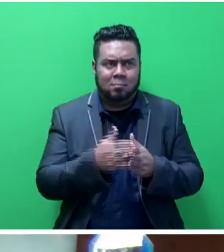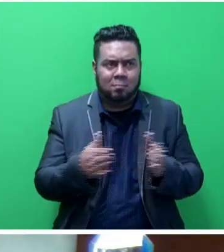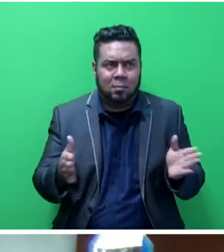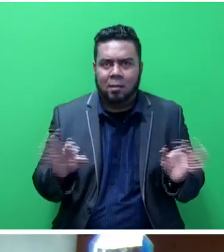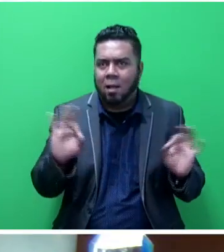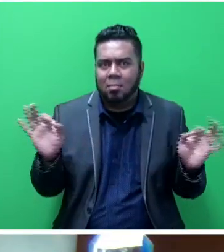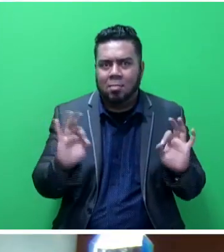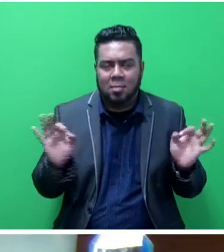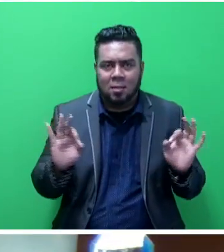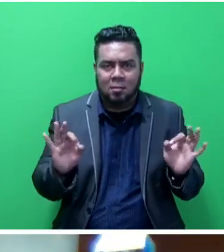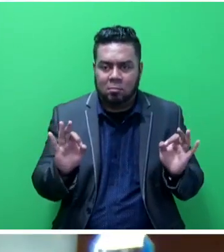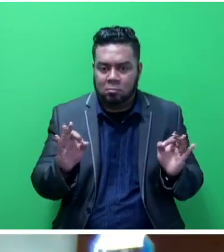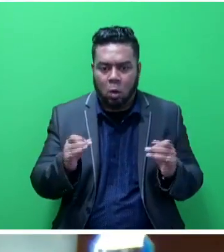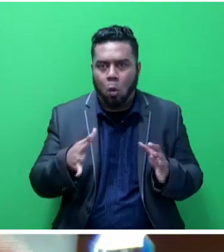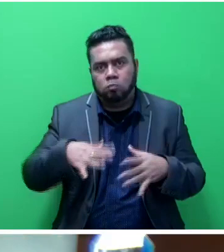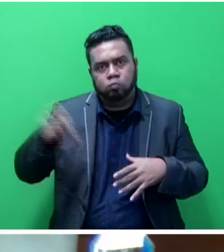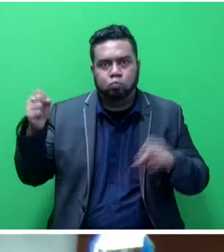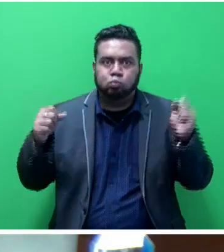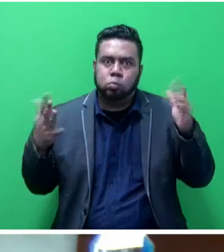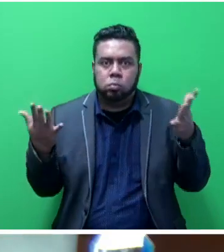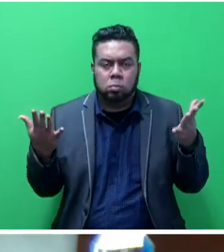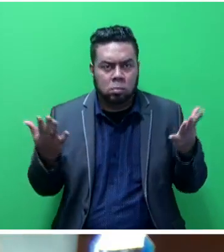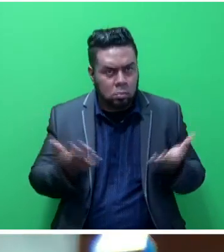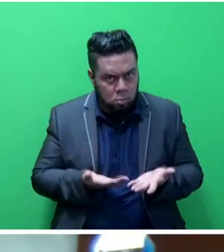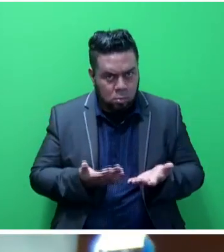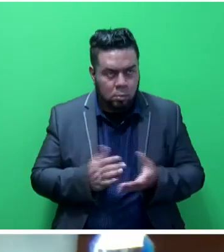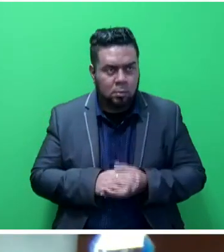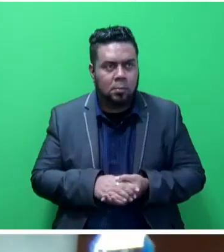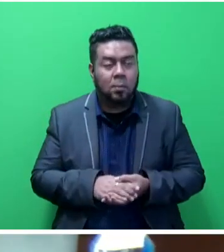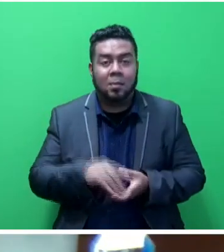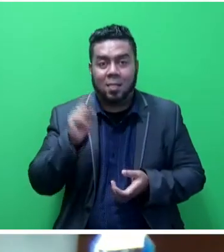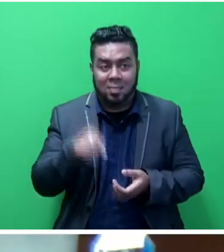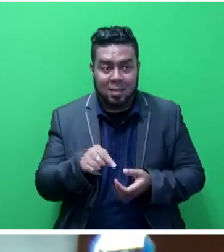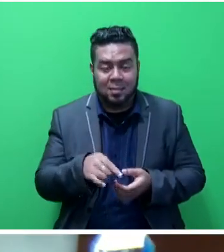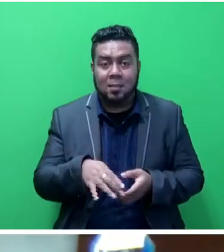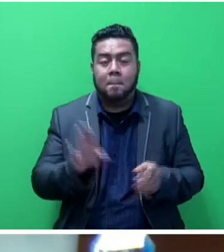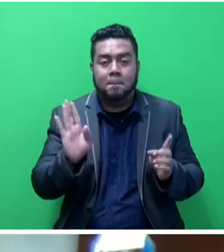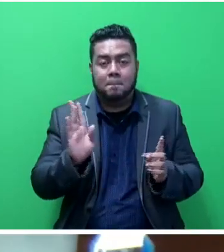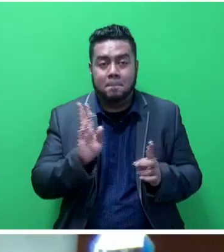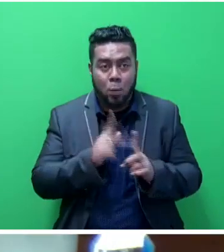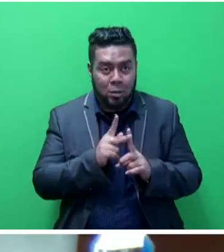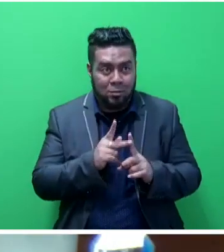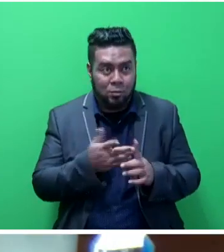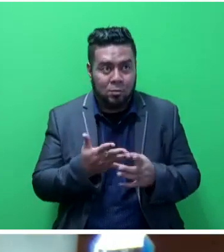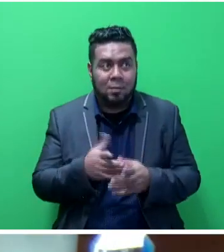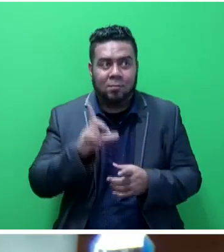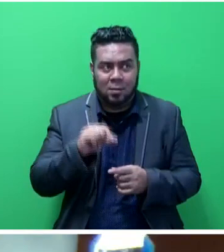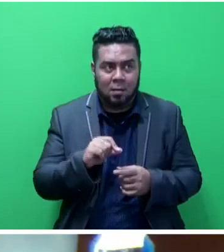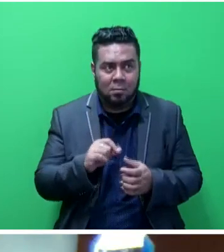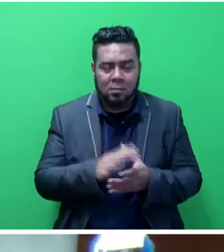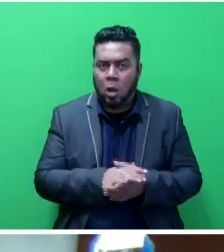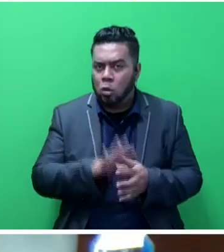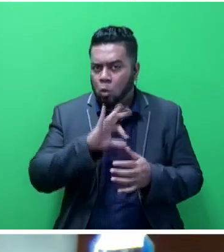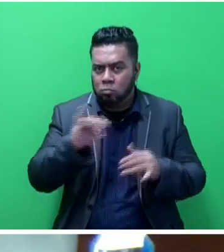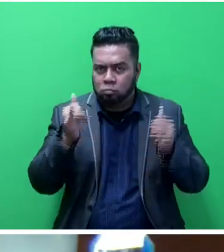but they were nowhere to be seen, Mr. Speaker. Mr. Speaker, these former politicians have done gross